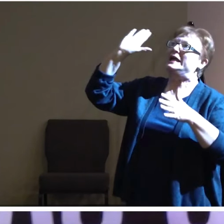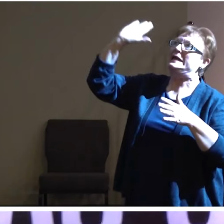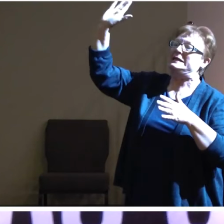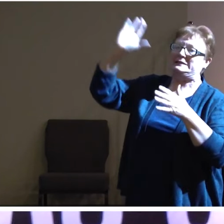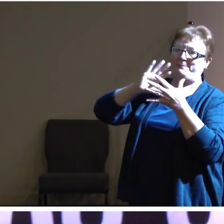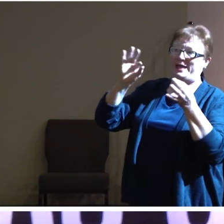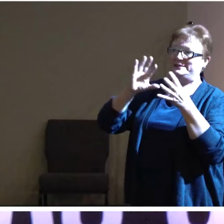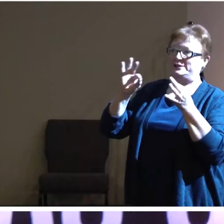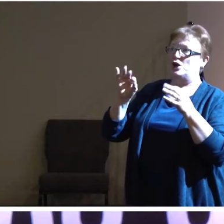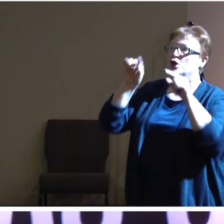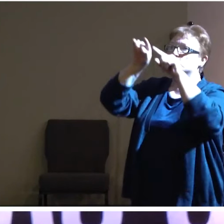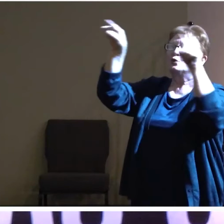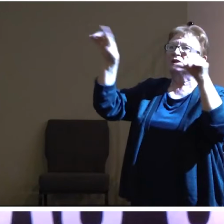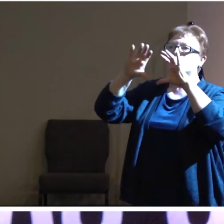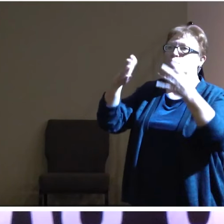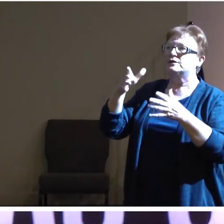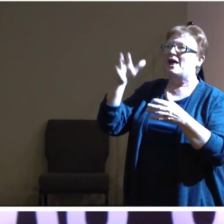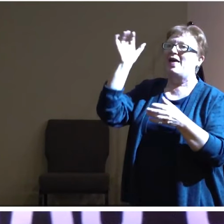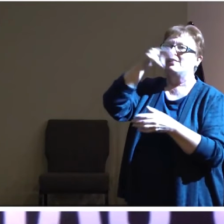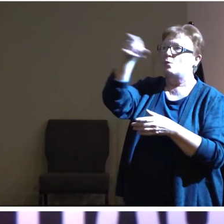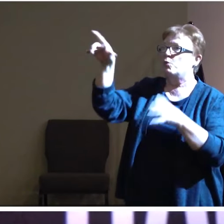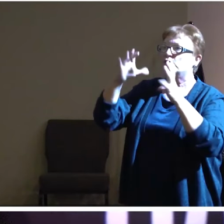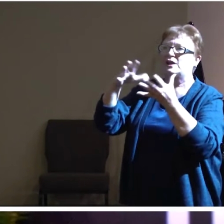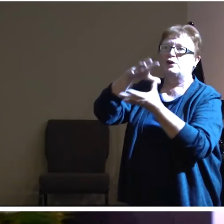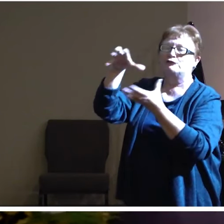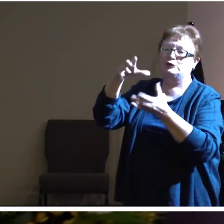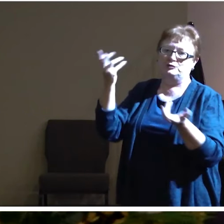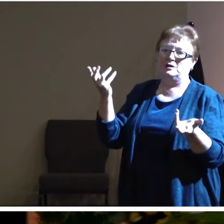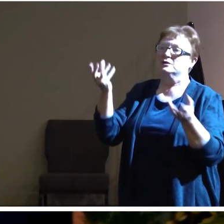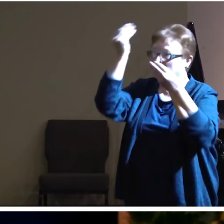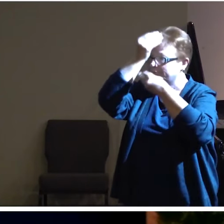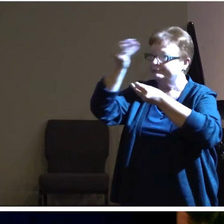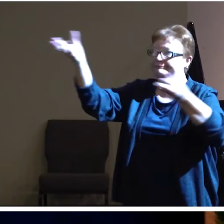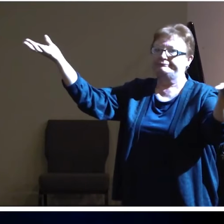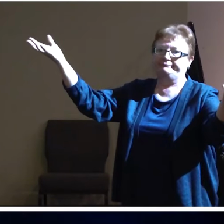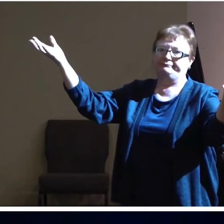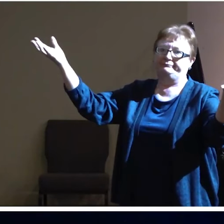confused world. It's common, as we see here, to initially